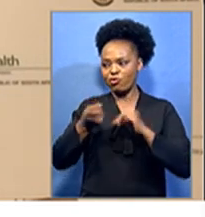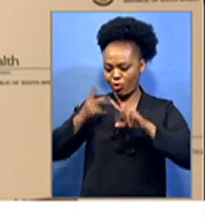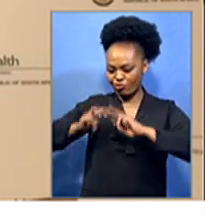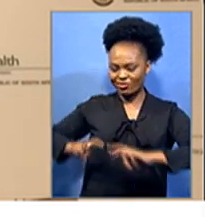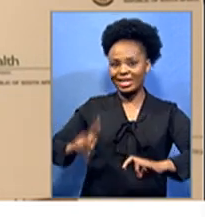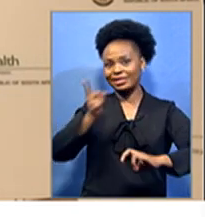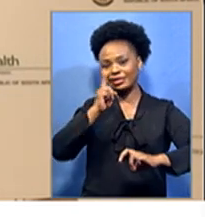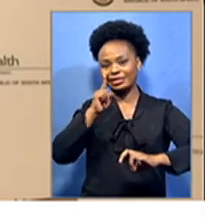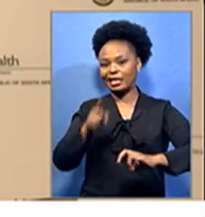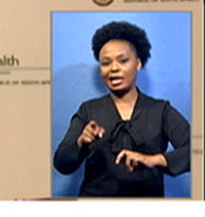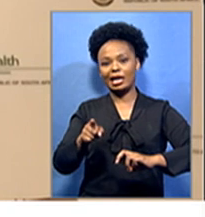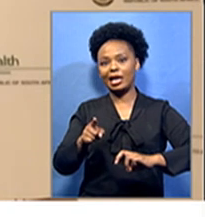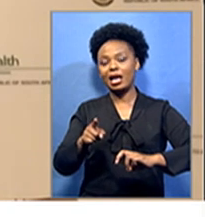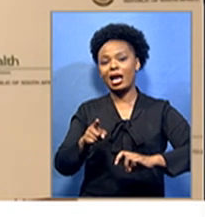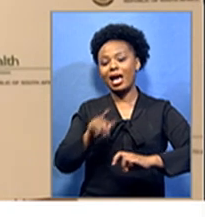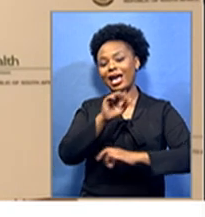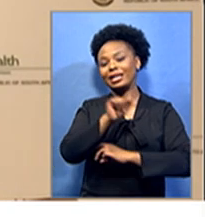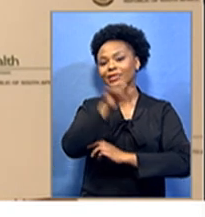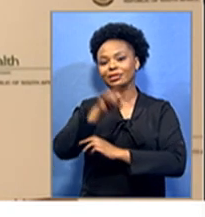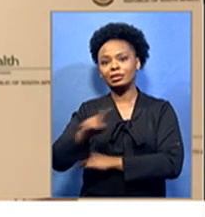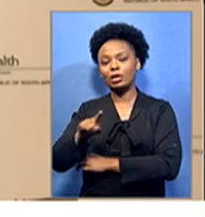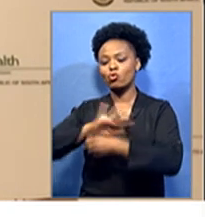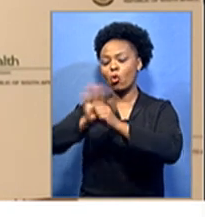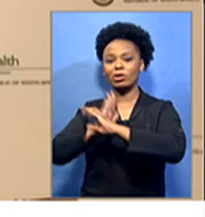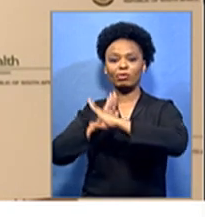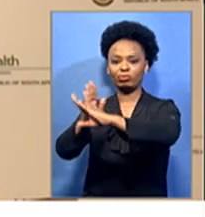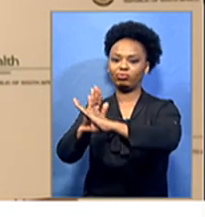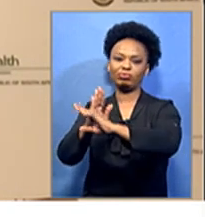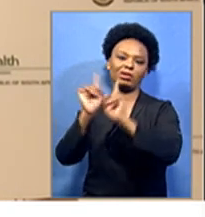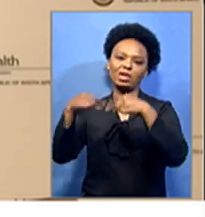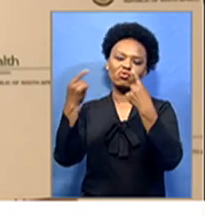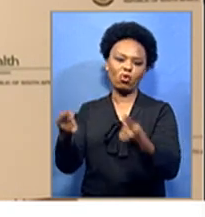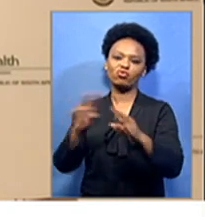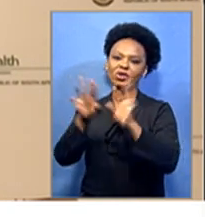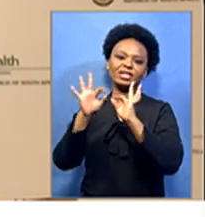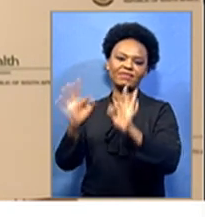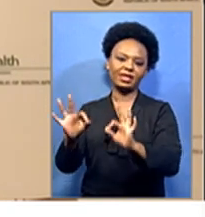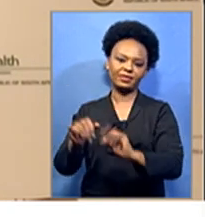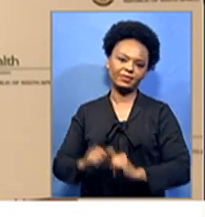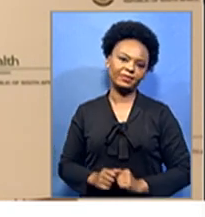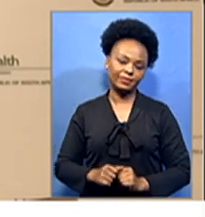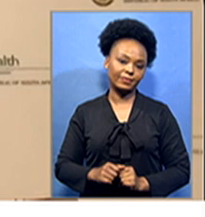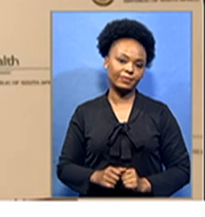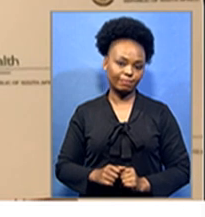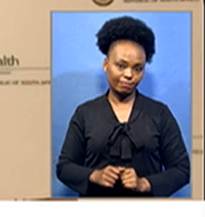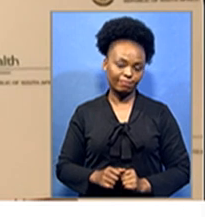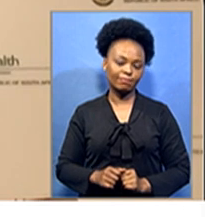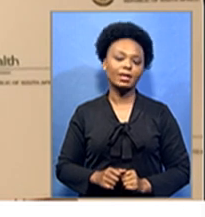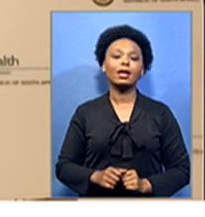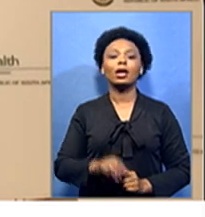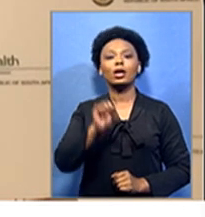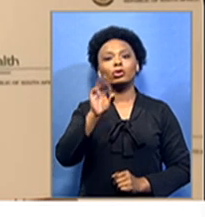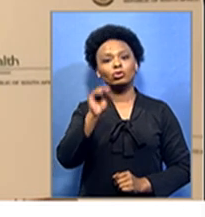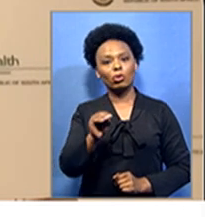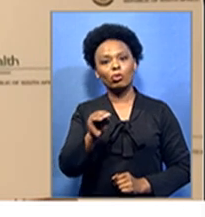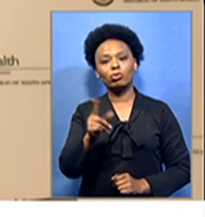that those vaccines don't have as much efficacy as we expected. They would drop down to about 10 to 22%, and therefore our advice was,